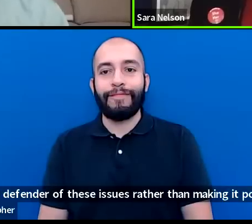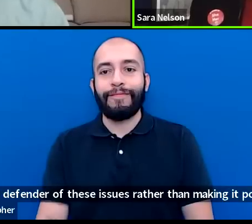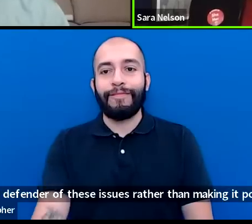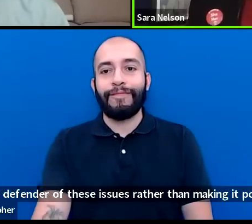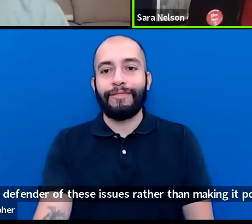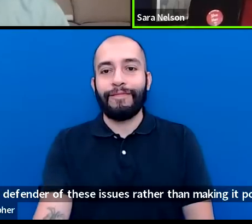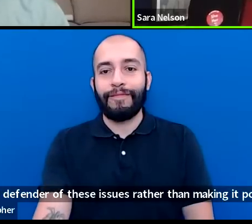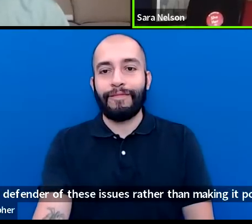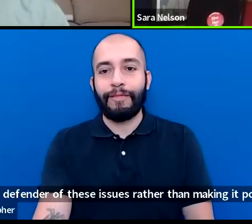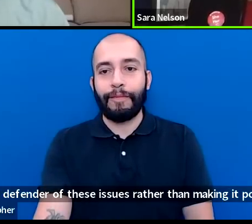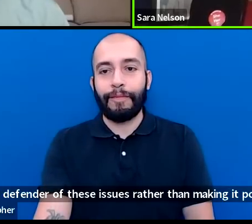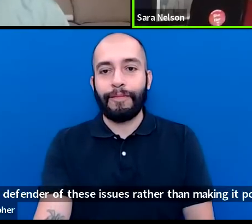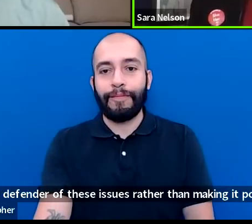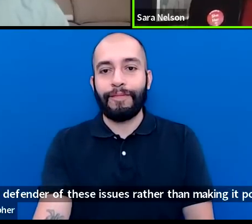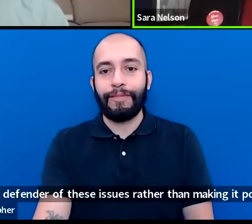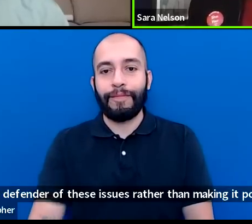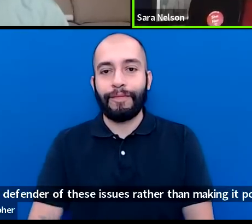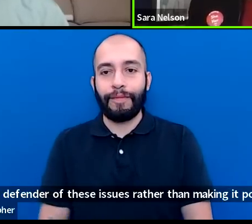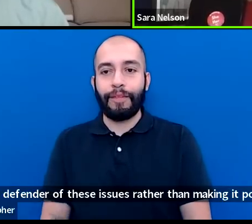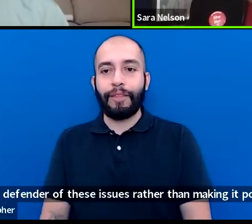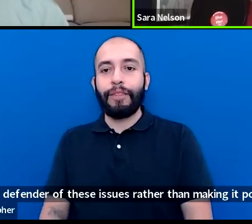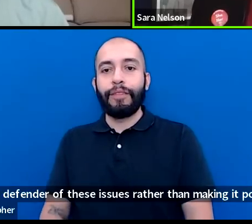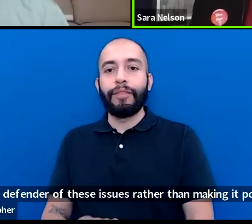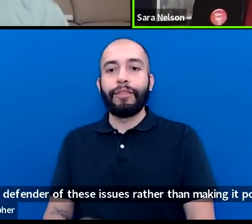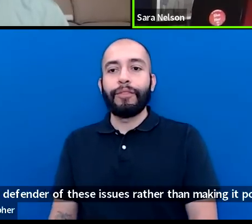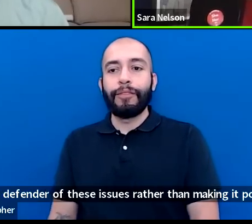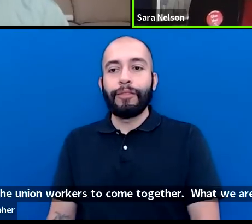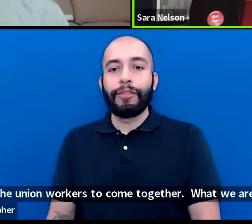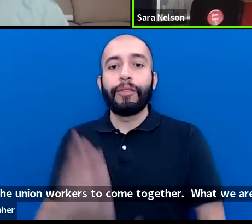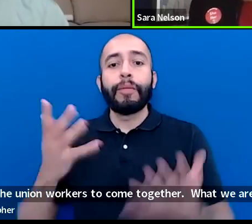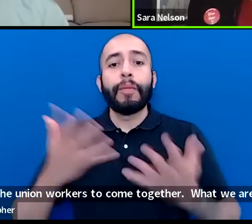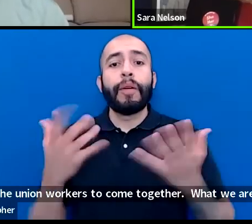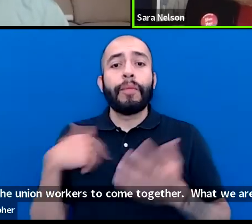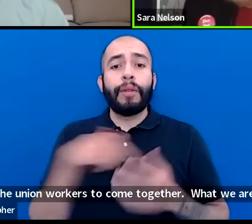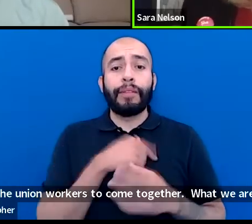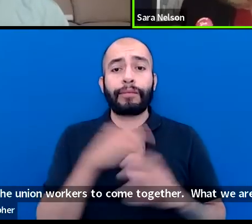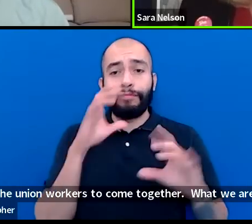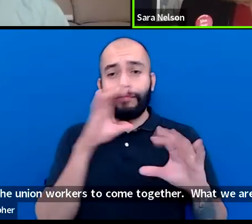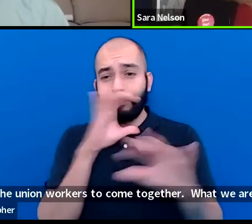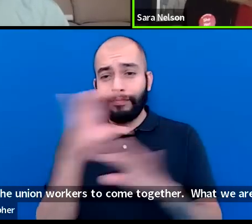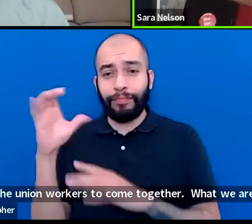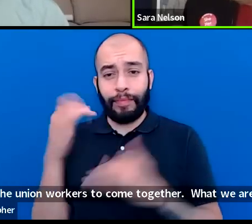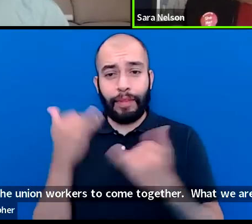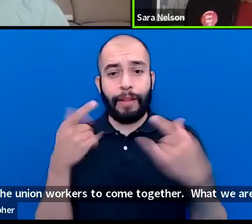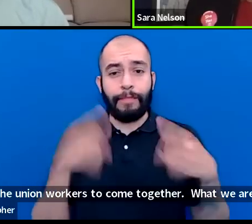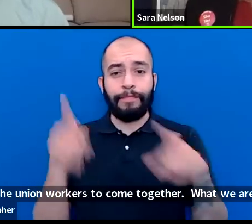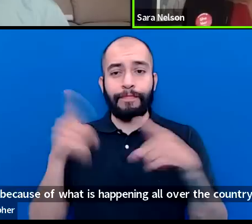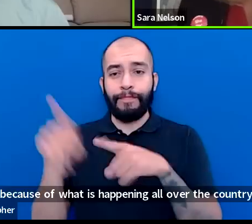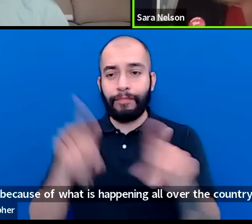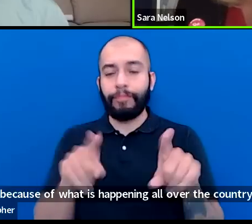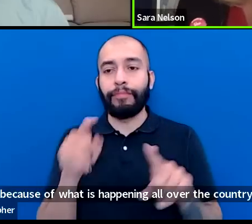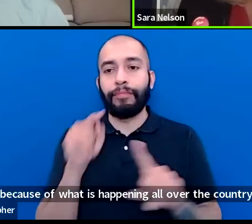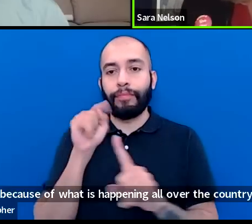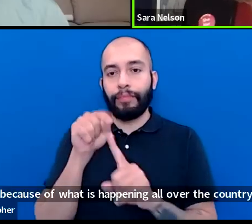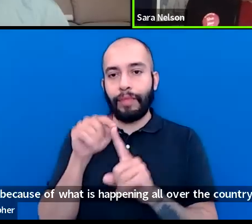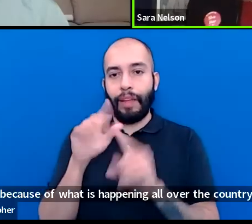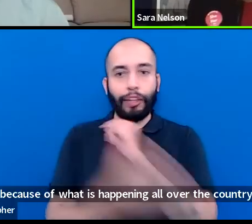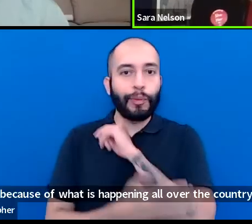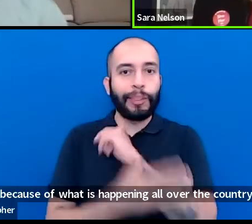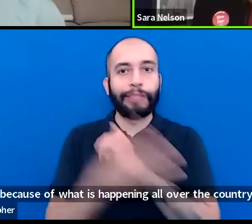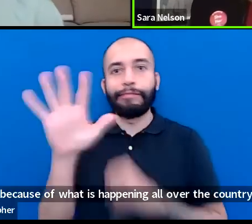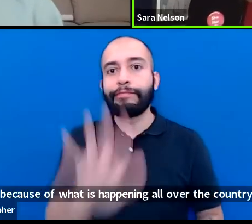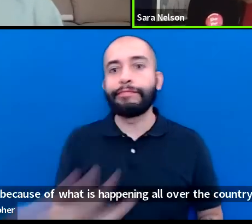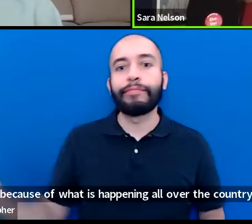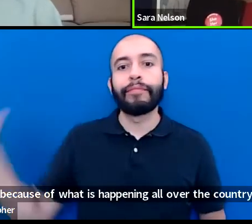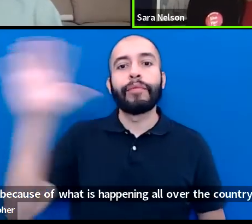seeing, because of what's happening all over the country at Starbucks, at Amazon, the fights with the bakery workers at the grocery stores,